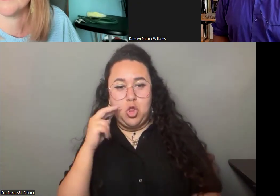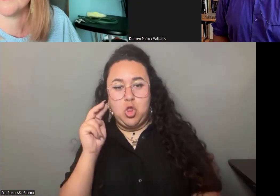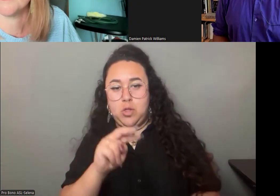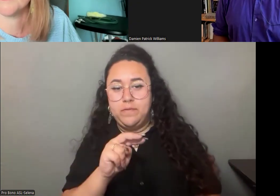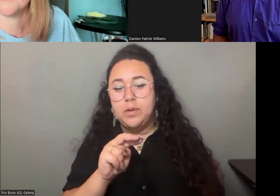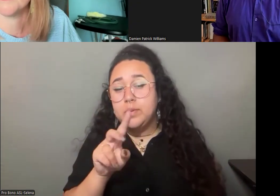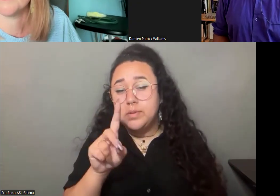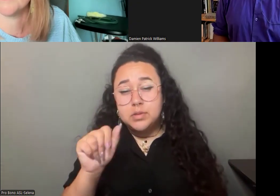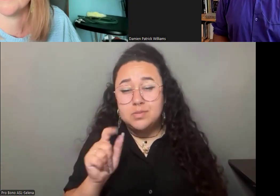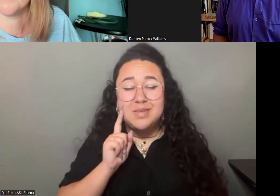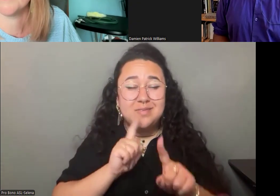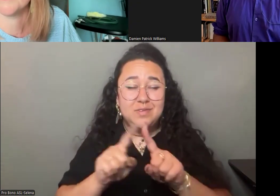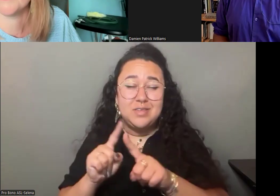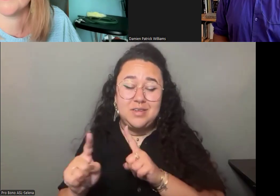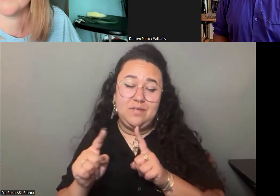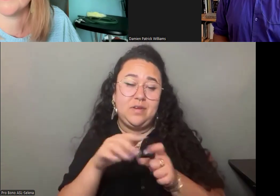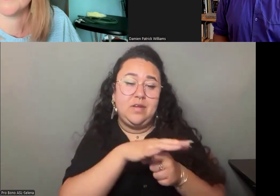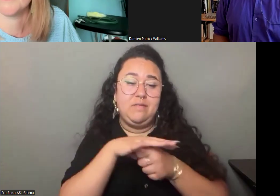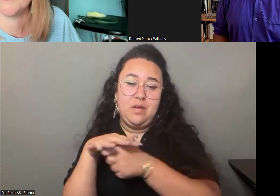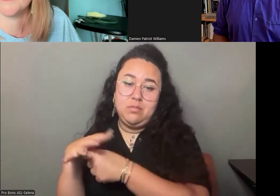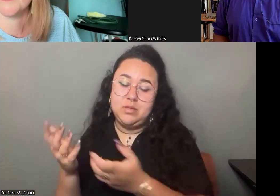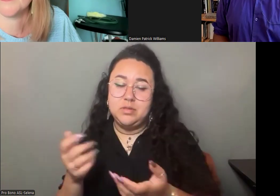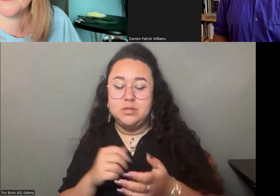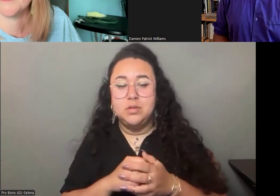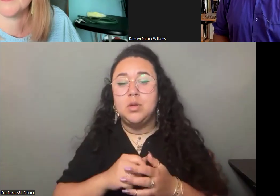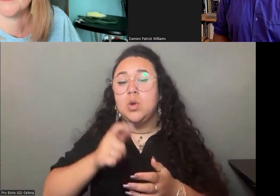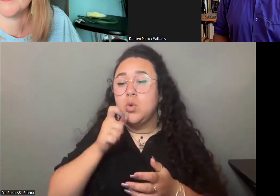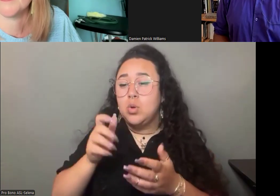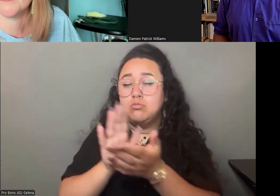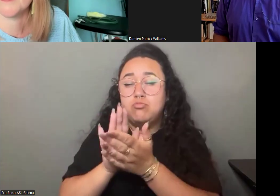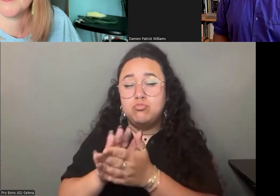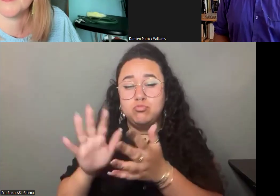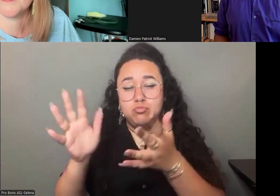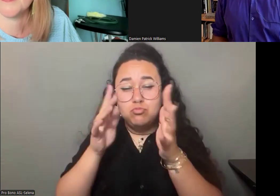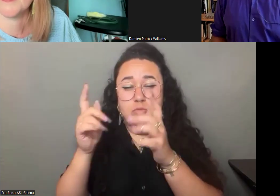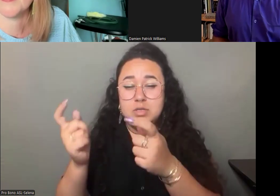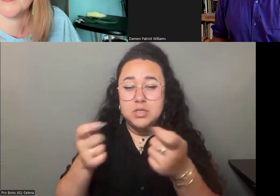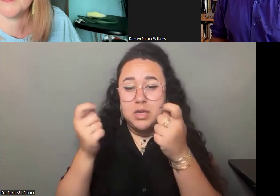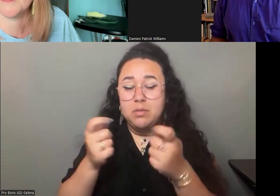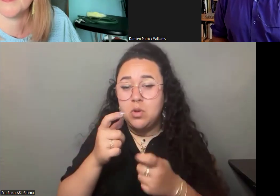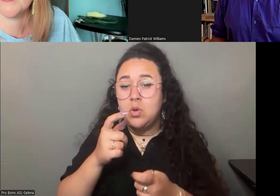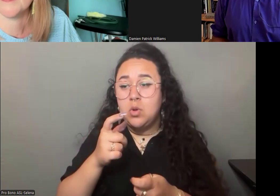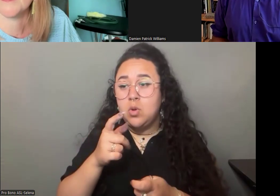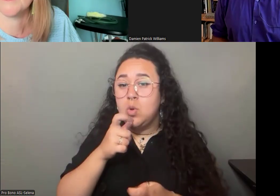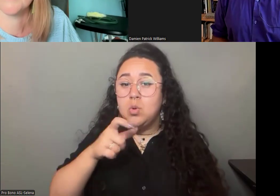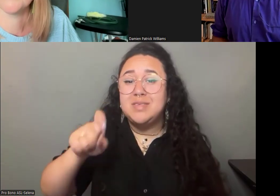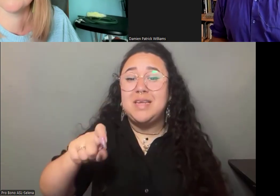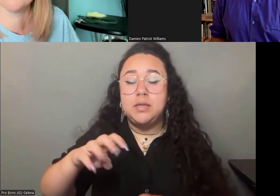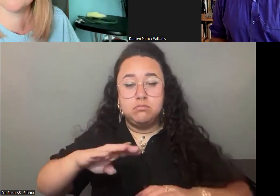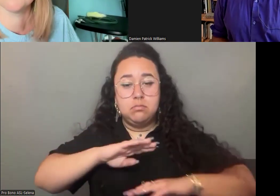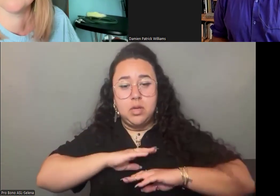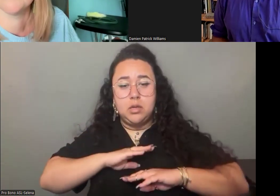different contexts, and who gets to be celebrated, who gets to have their needs met,